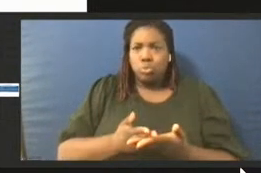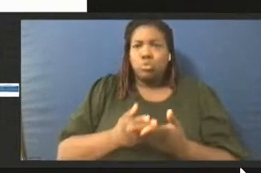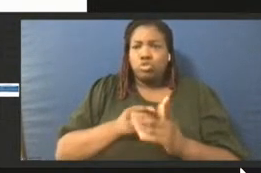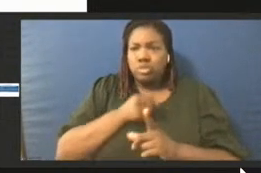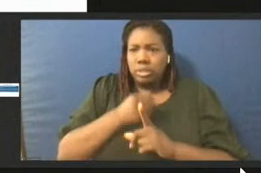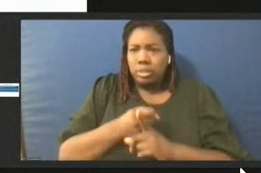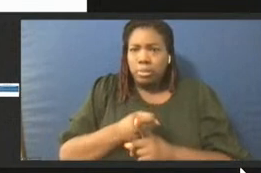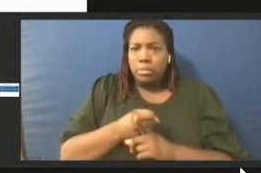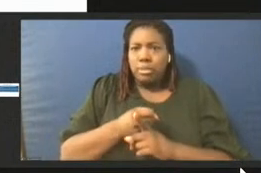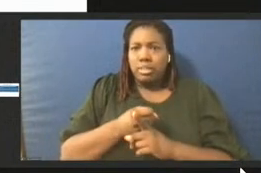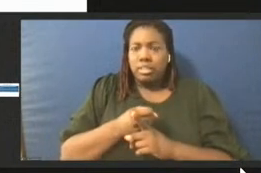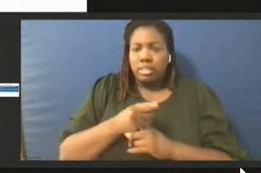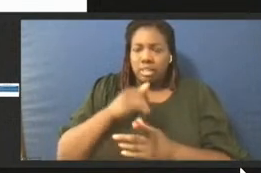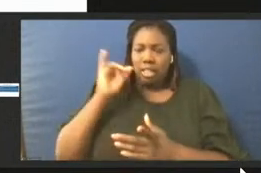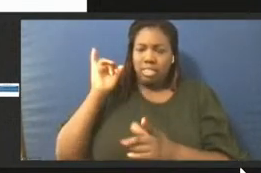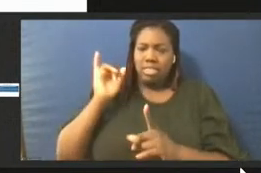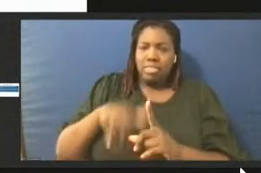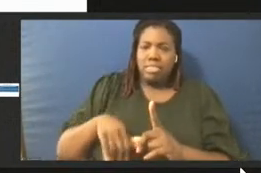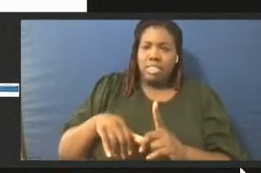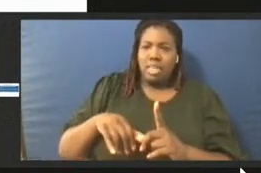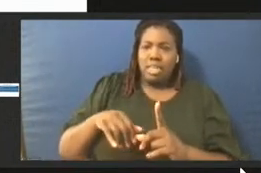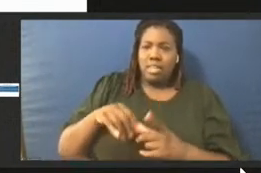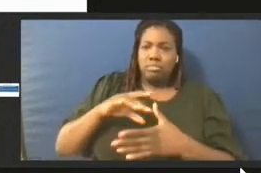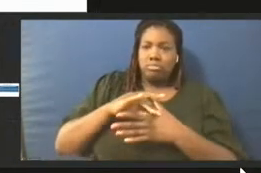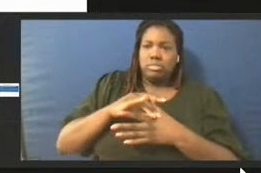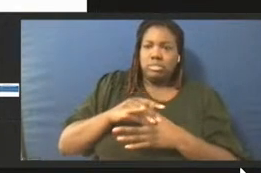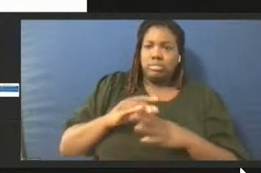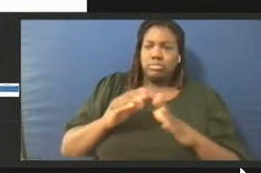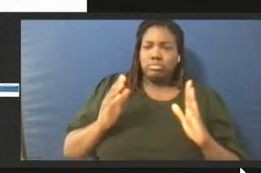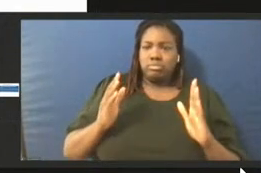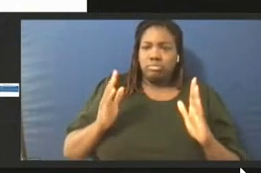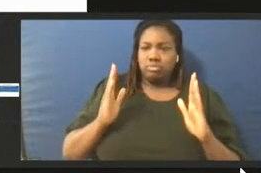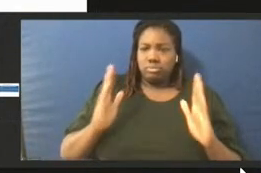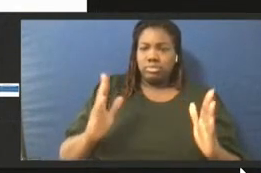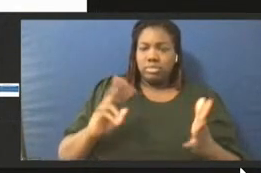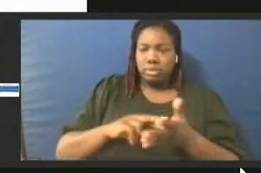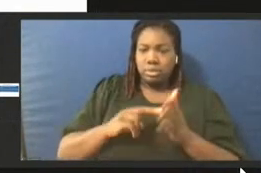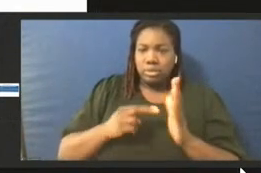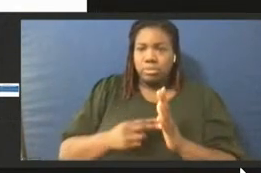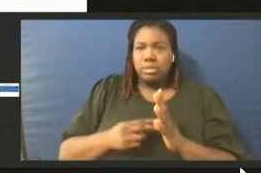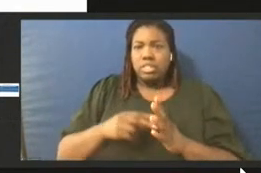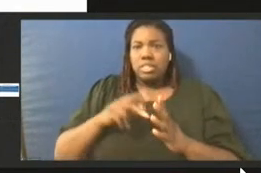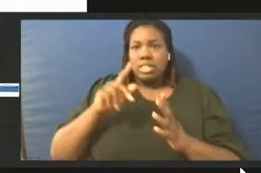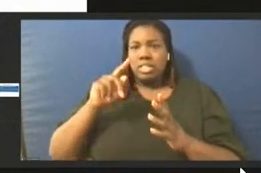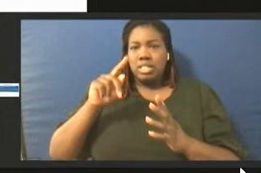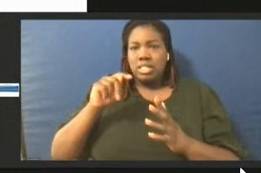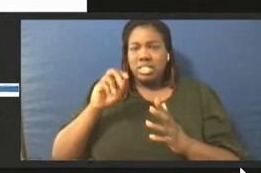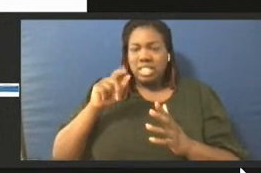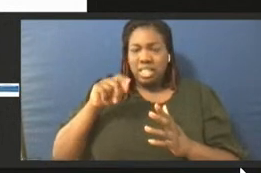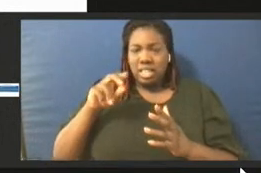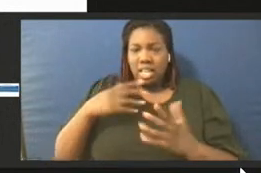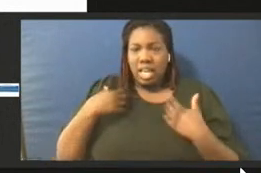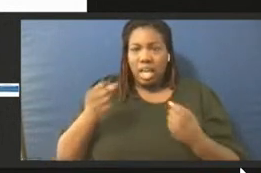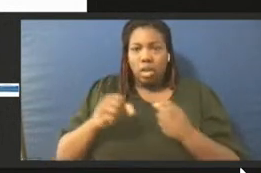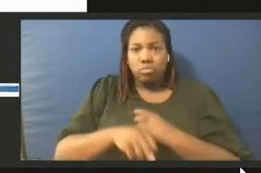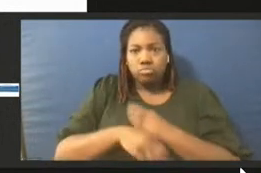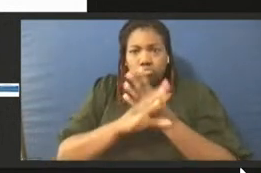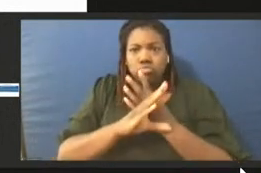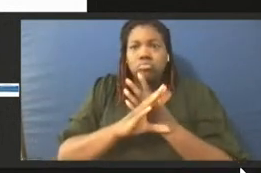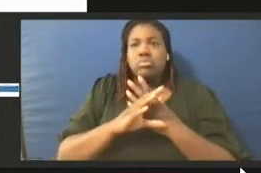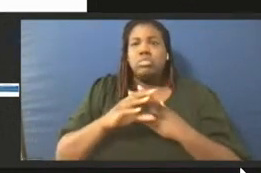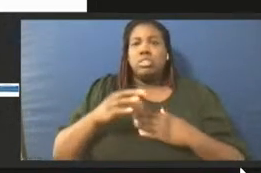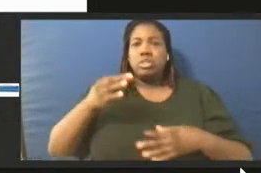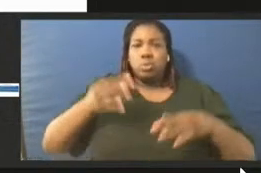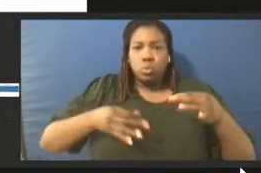within that specific context. So this includes expansion of telehealth services, criminal justice, and also some